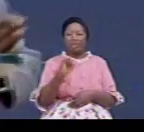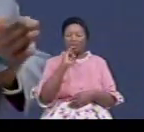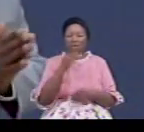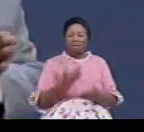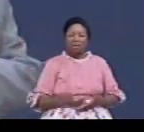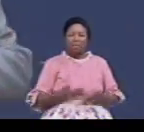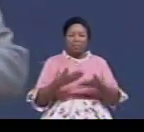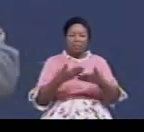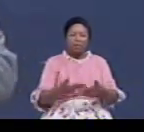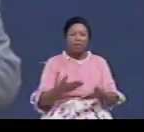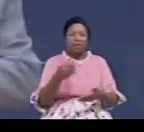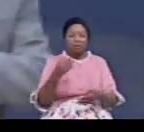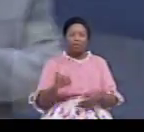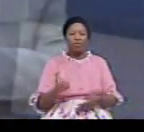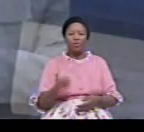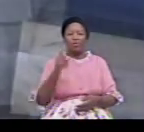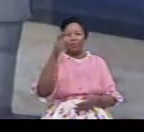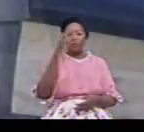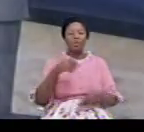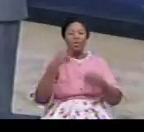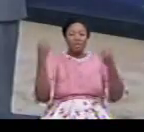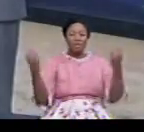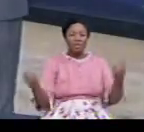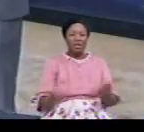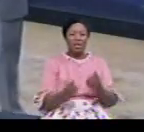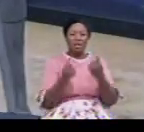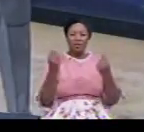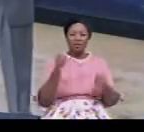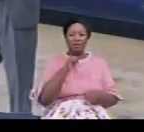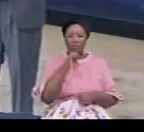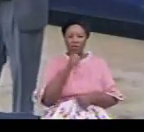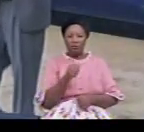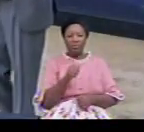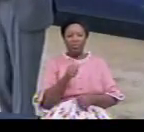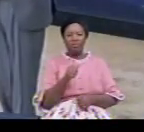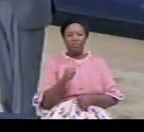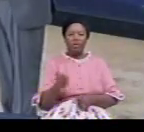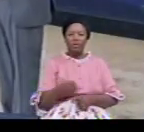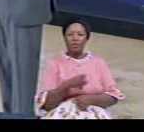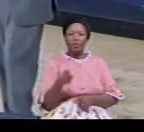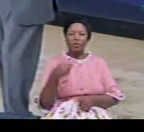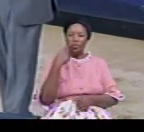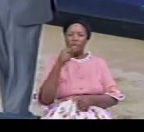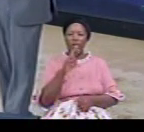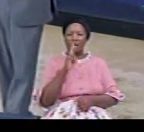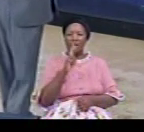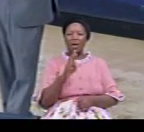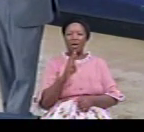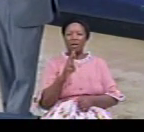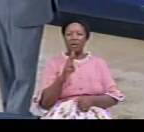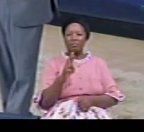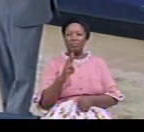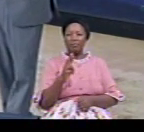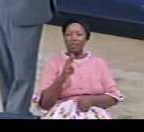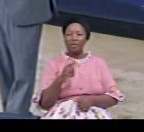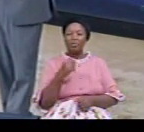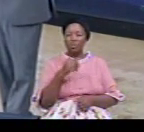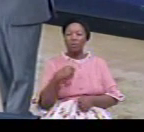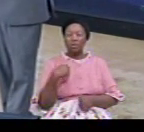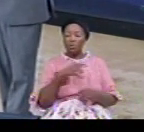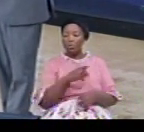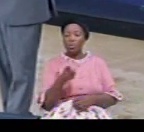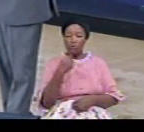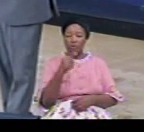of God sinneth not. Those who have hated their sin, they